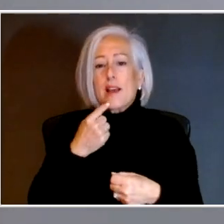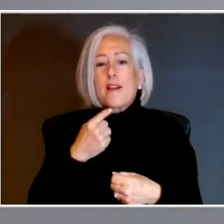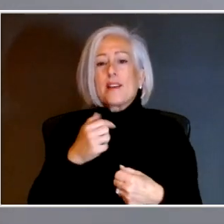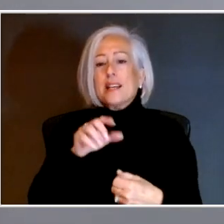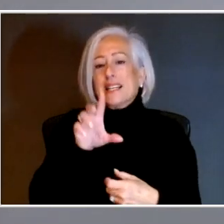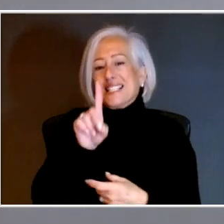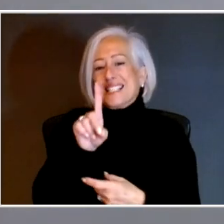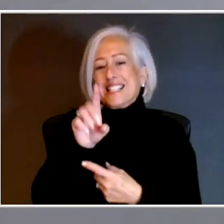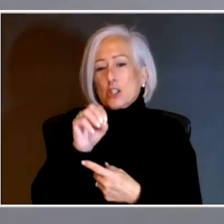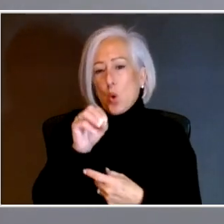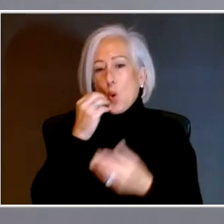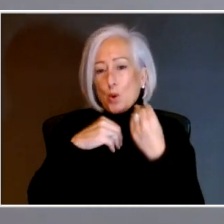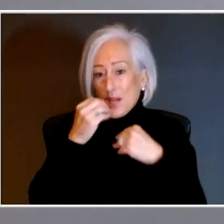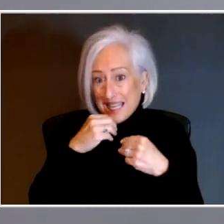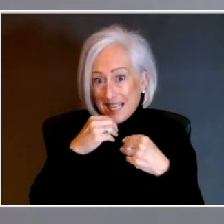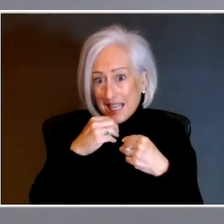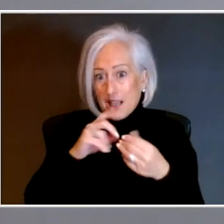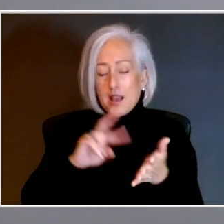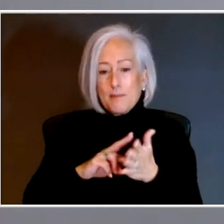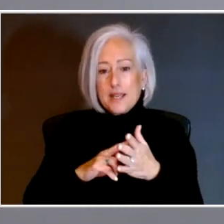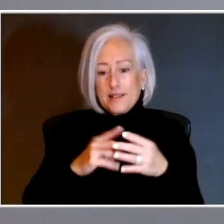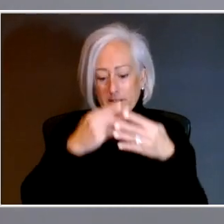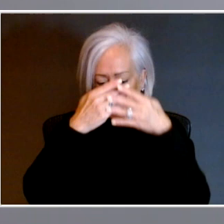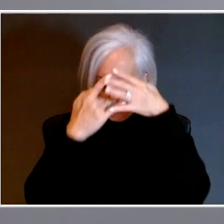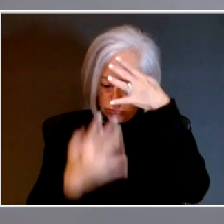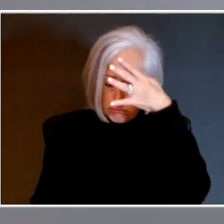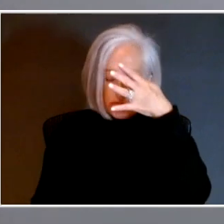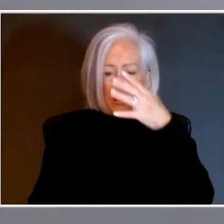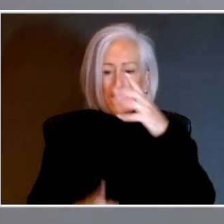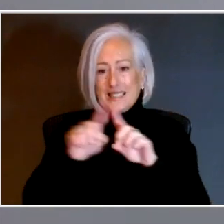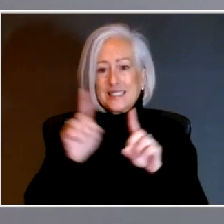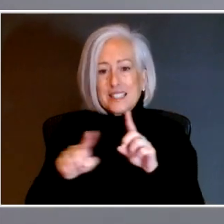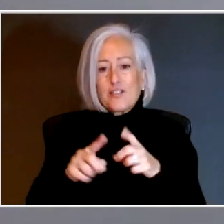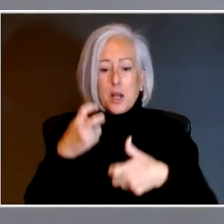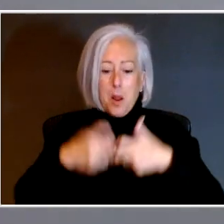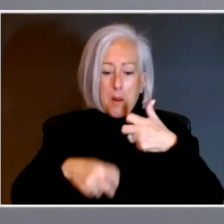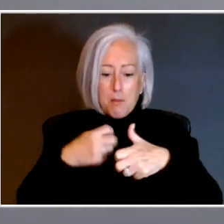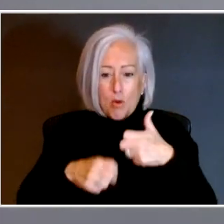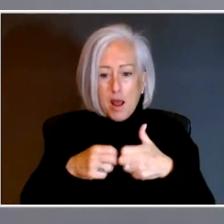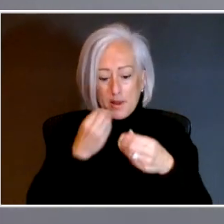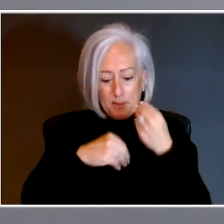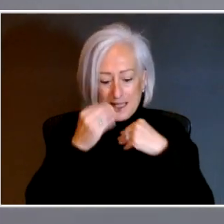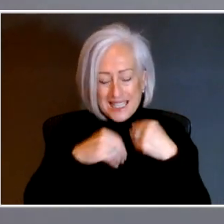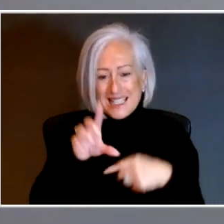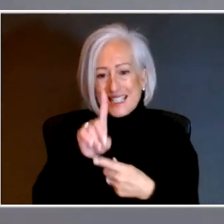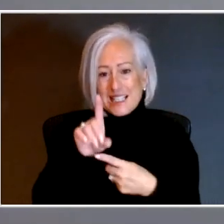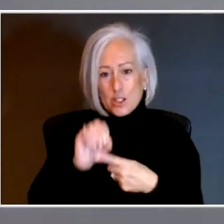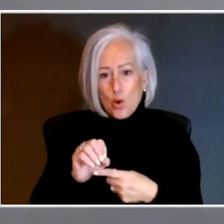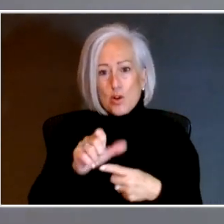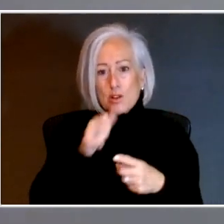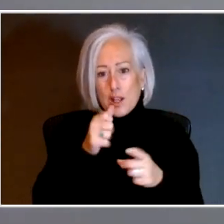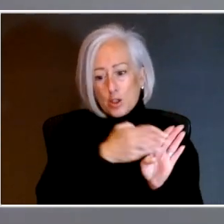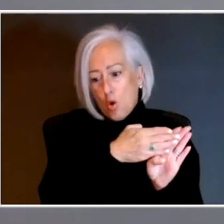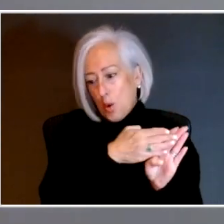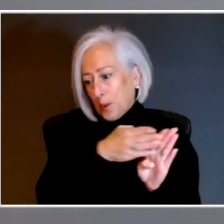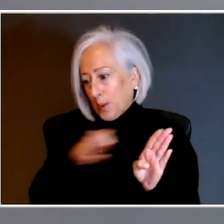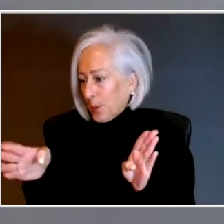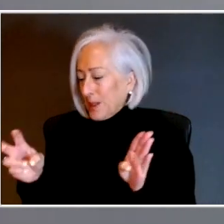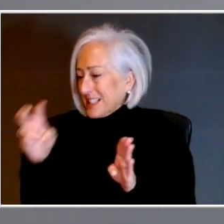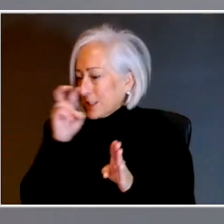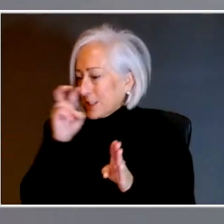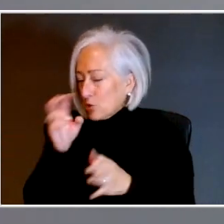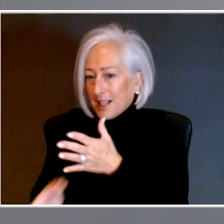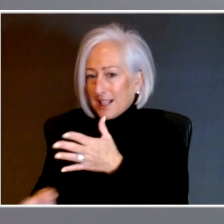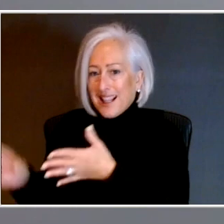and that involves a plethora of problematic eating behaviors that fail to meet that strict clinical diagnosis